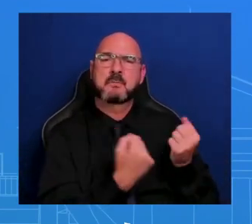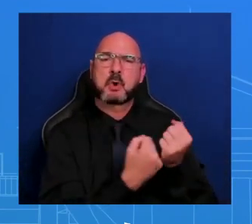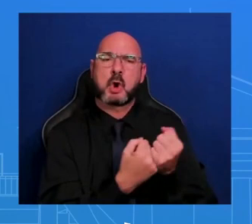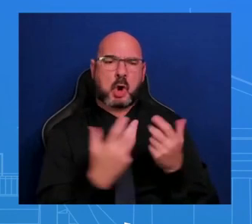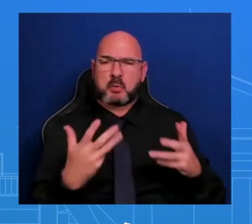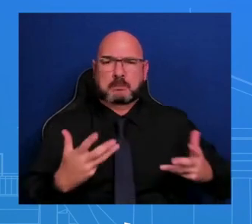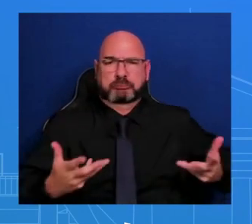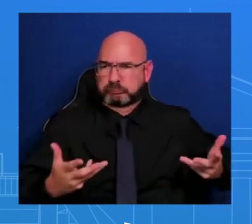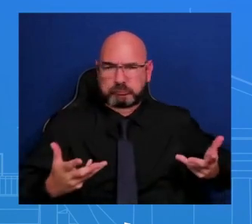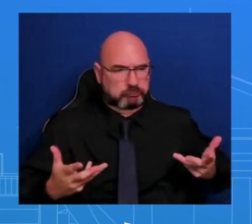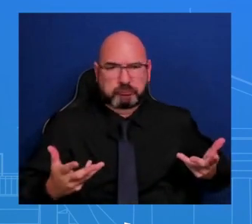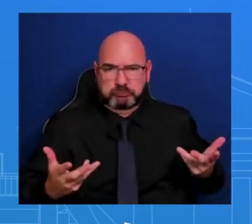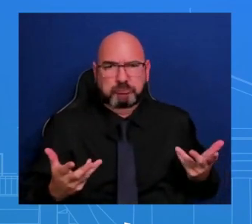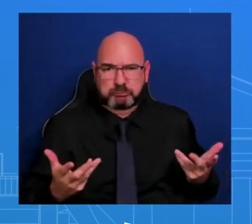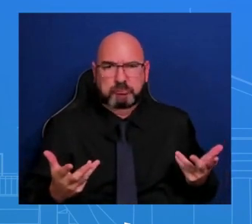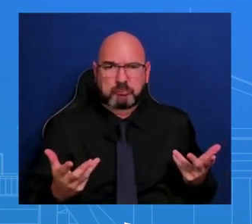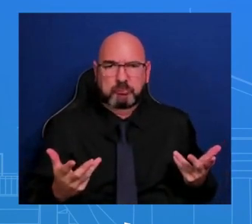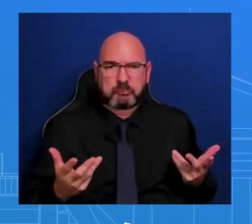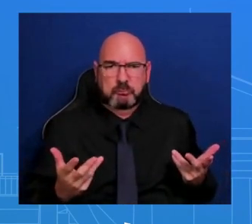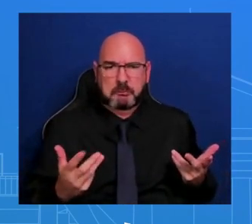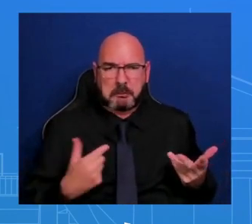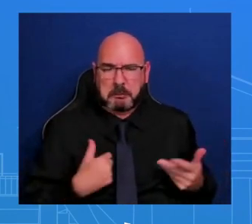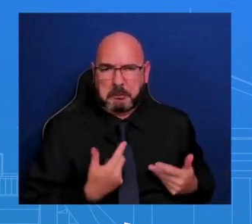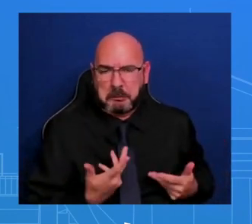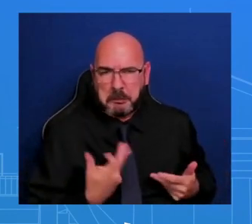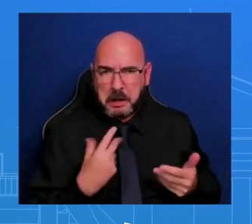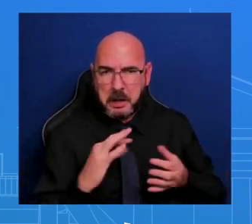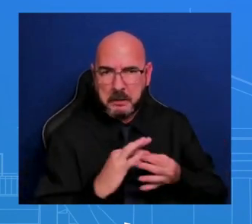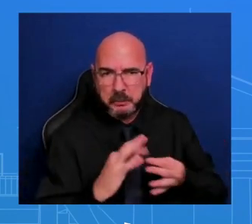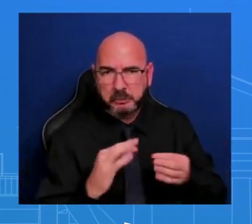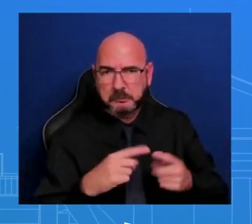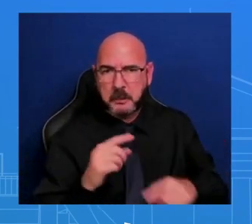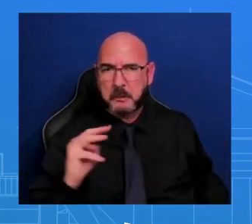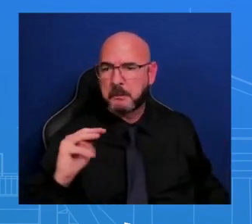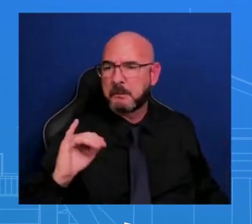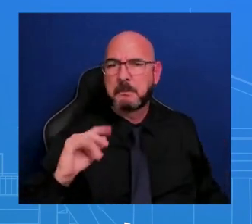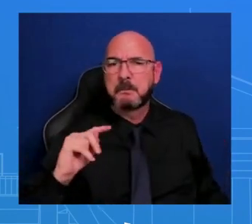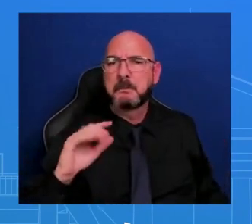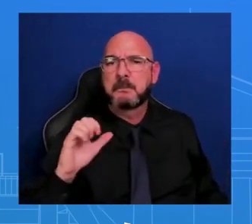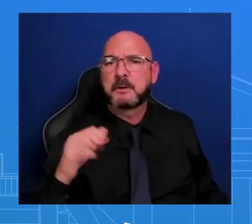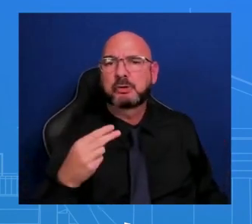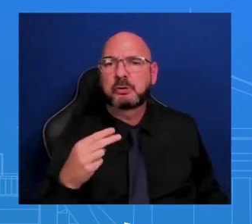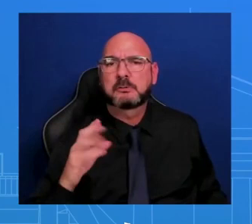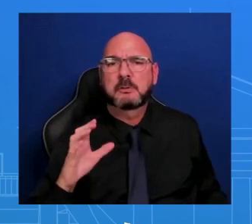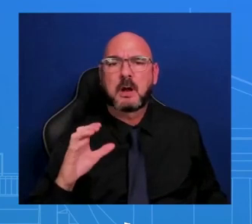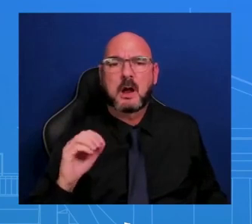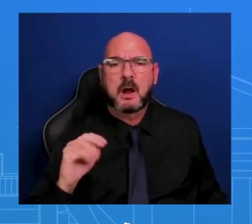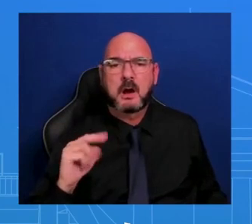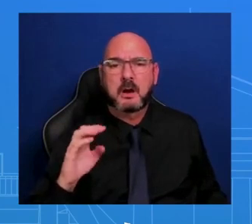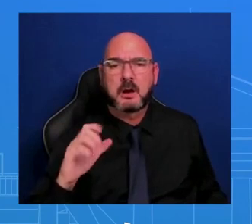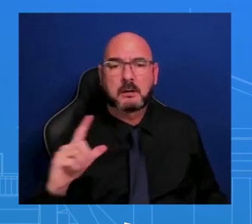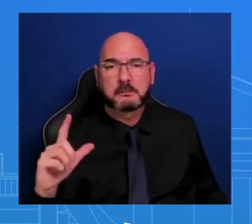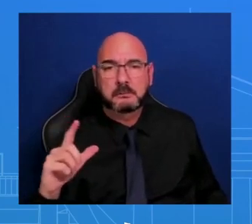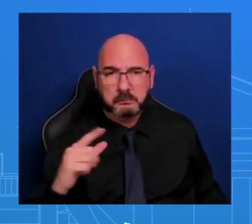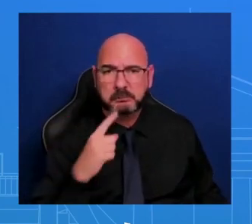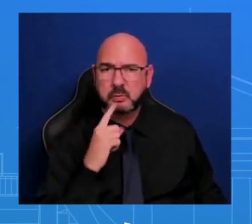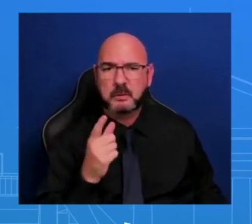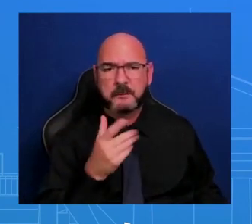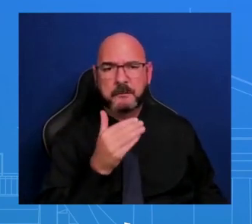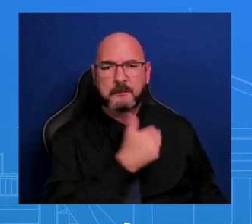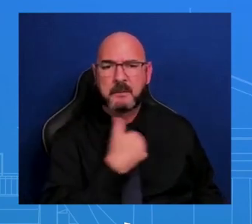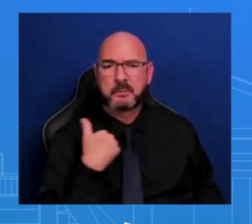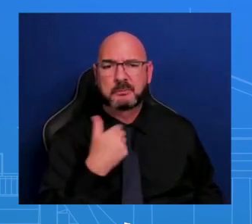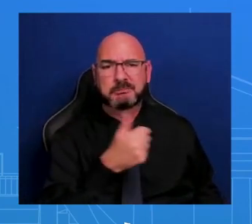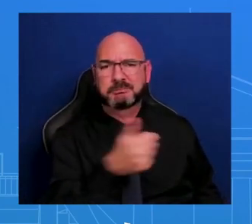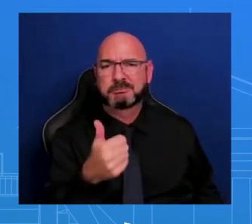Chairman McCaul, I mentioned Mitch McConnell. They've been very supportive of getting this moving forward. So we believe the bipartisan support is there, and there's no